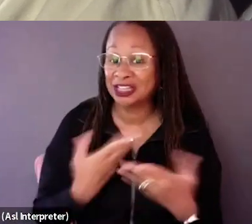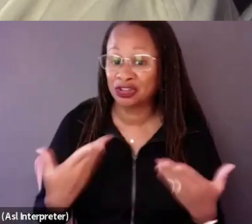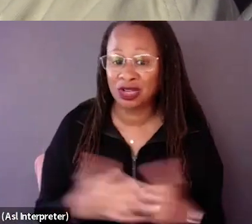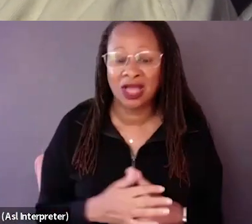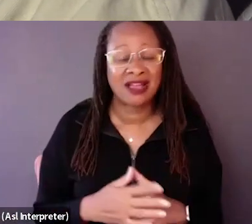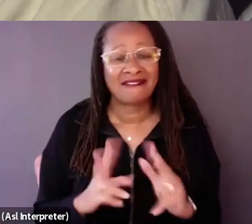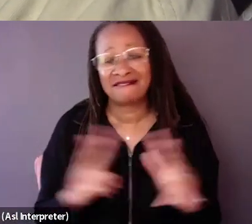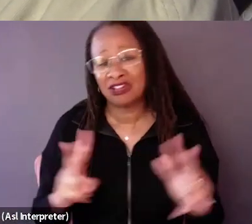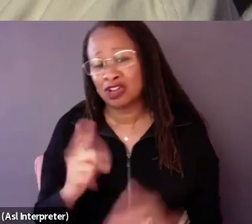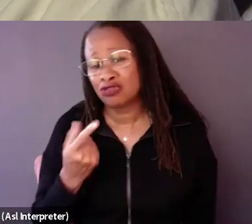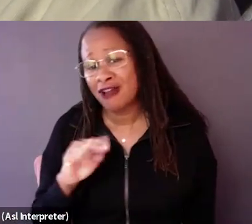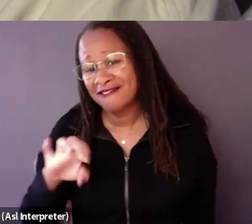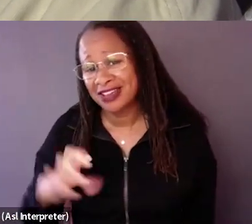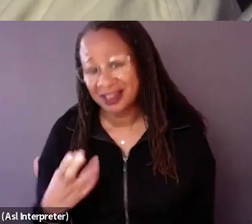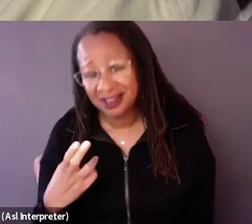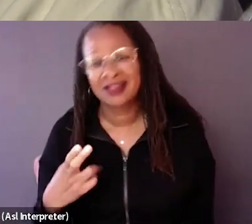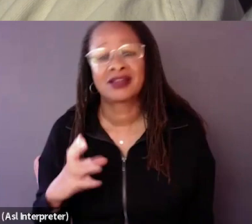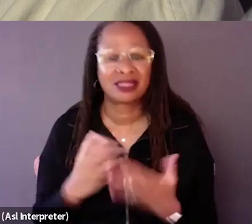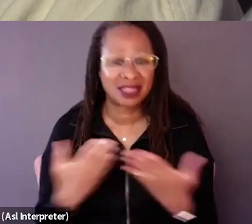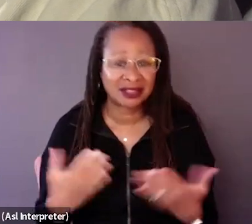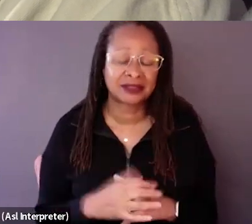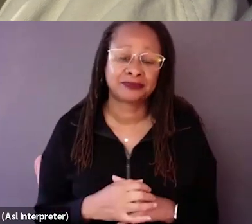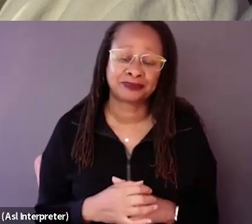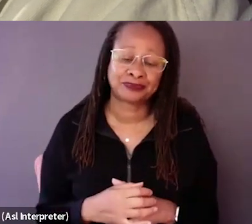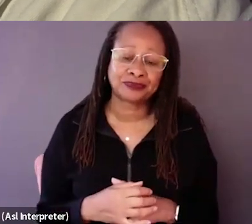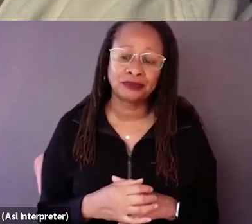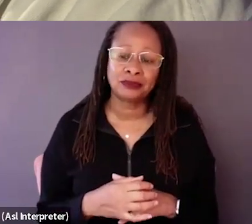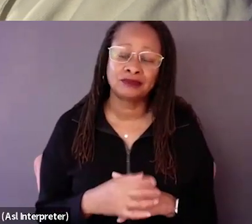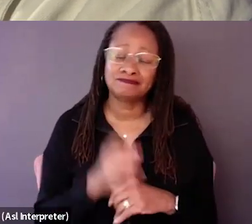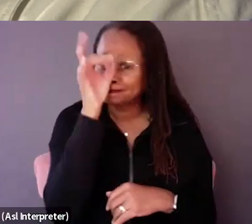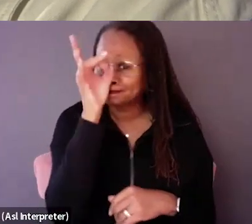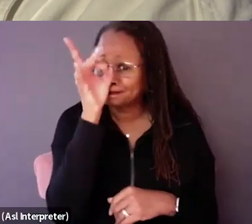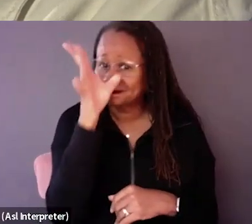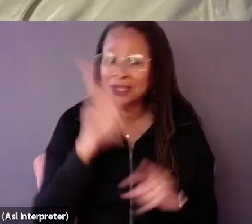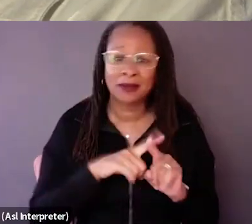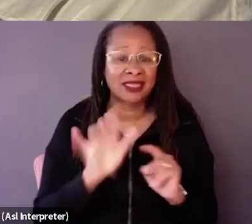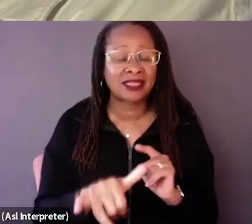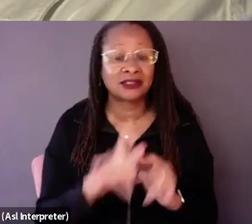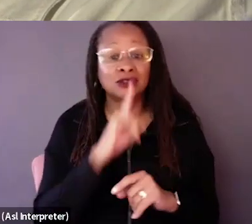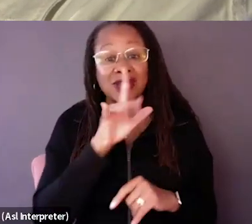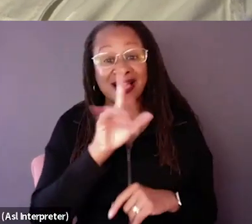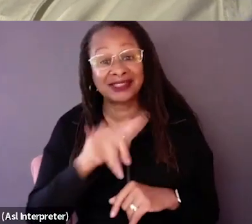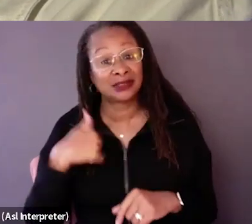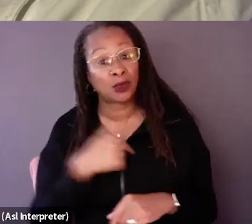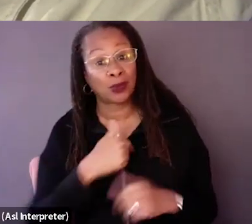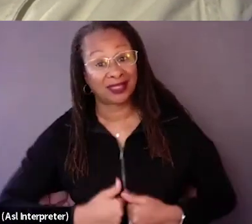Many times I filmed people who had been maimed, his supporters, individuals who